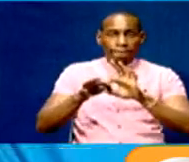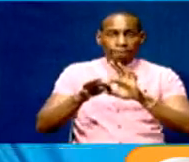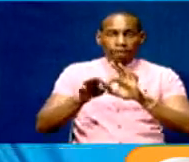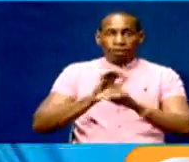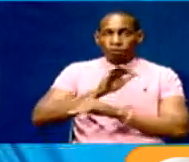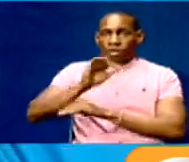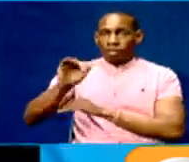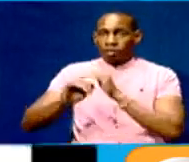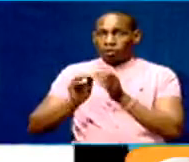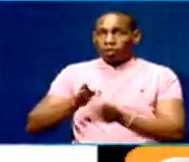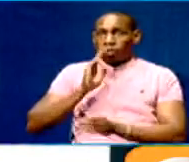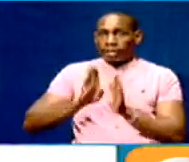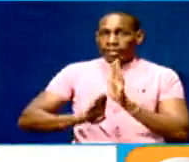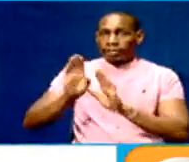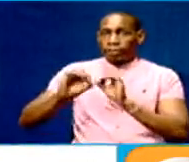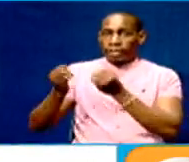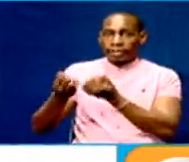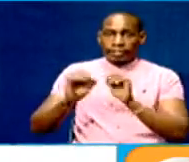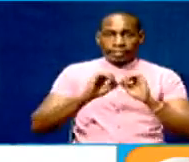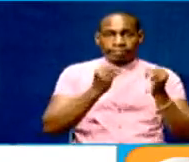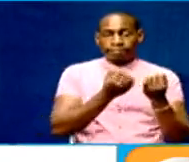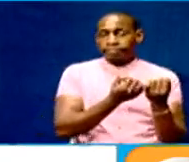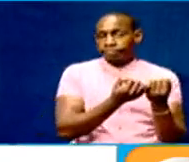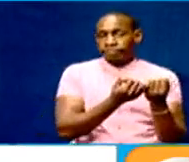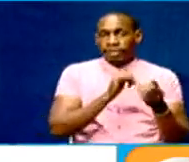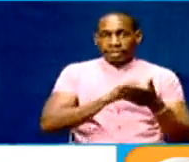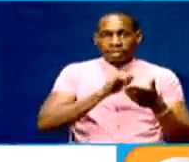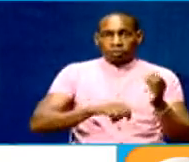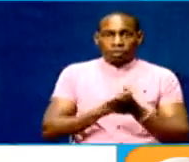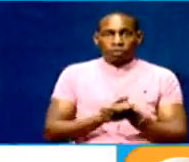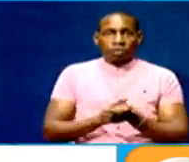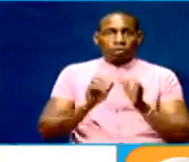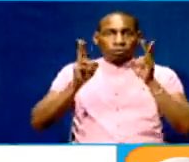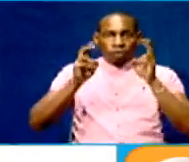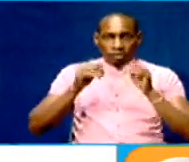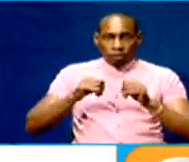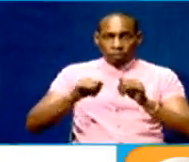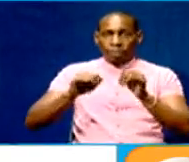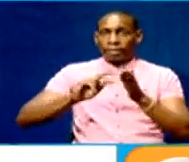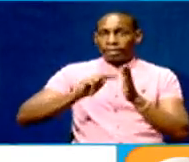our water works development agencies that